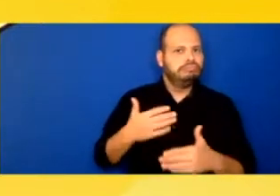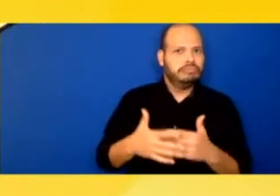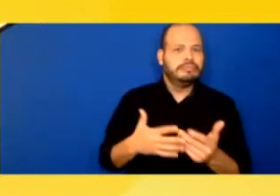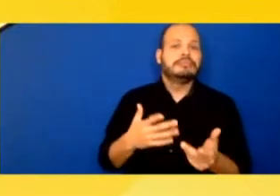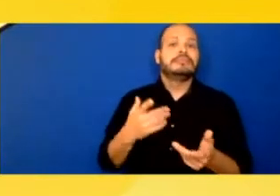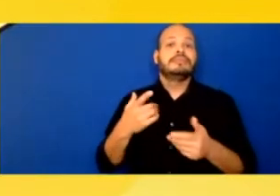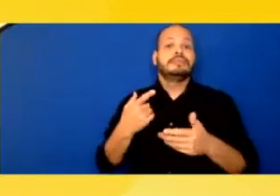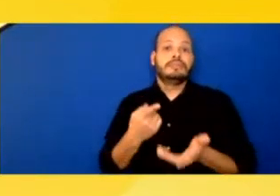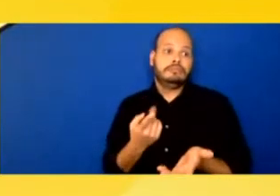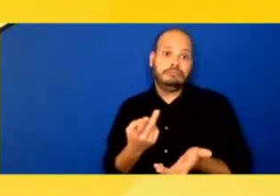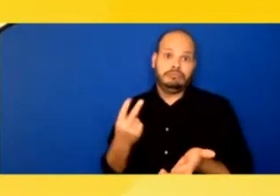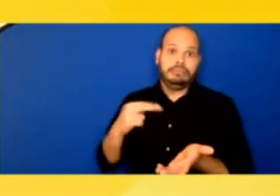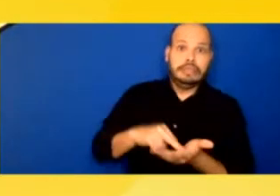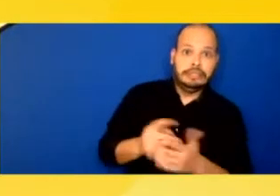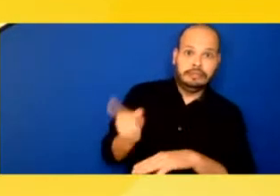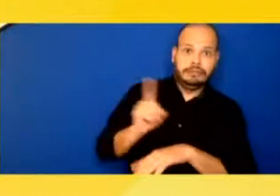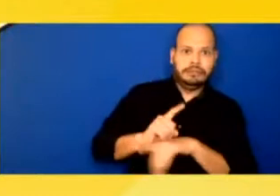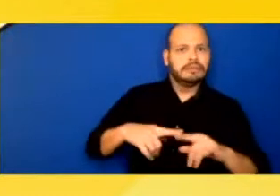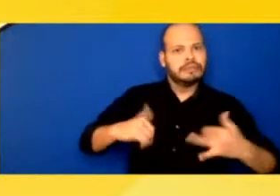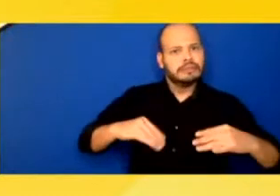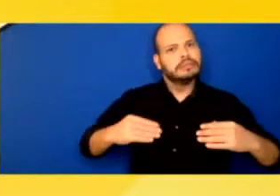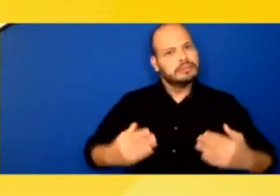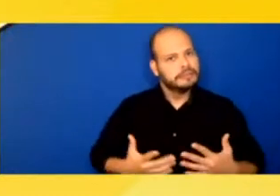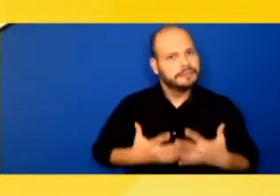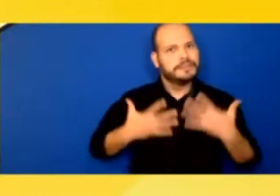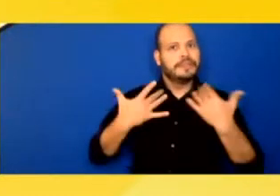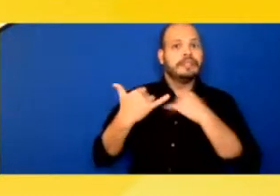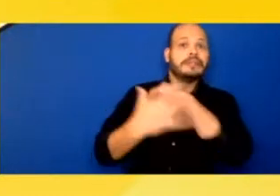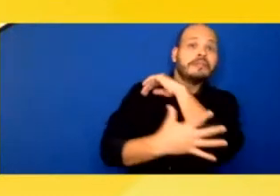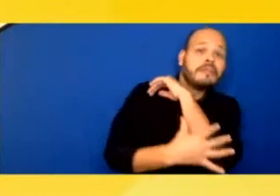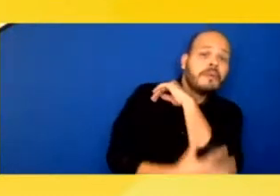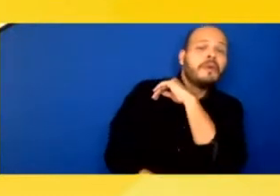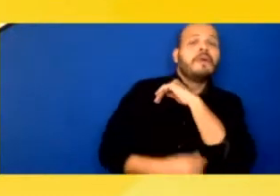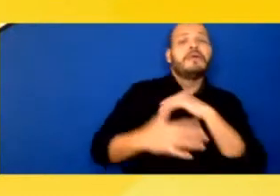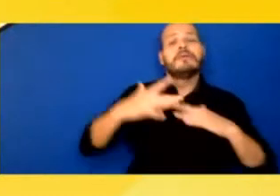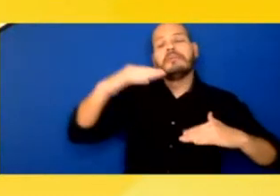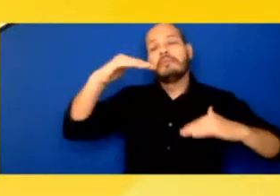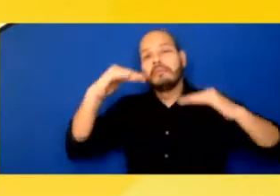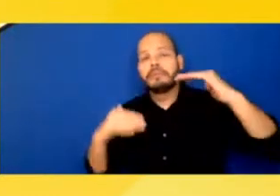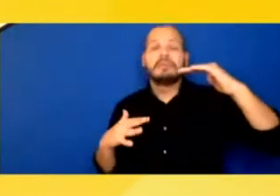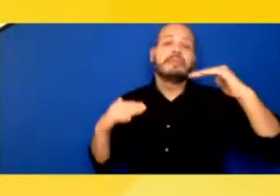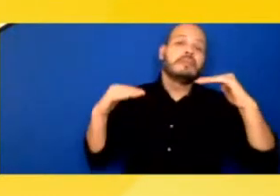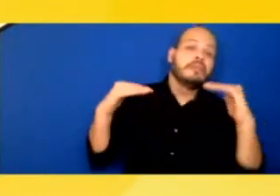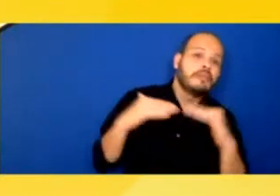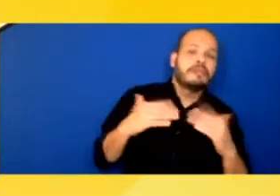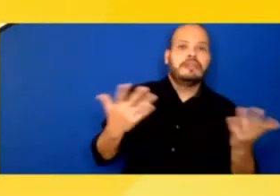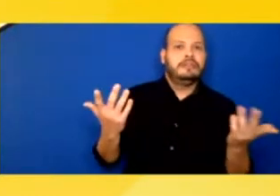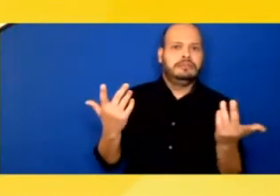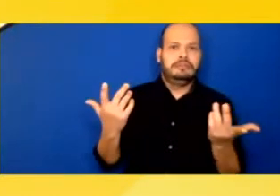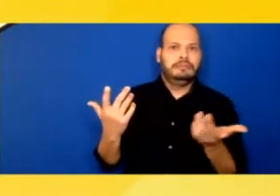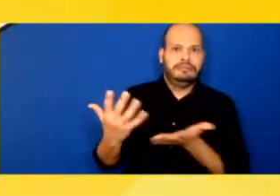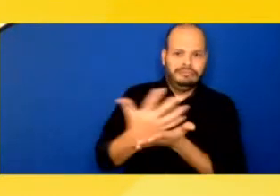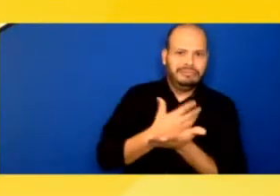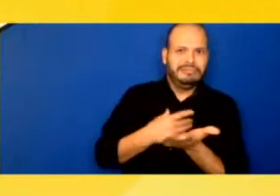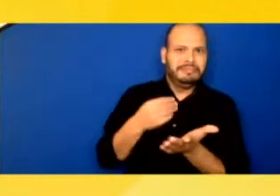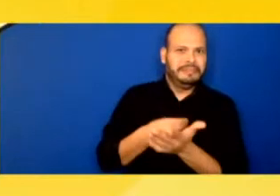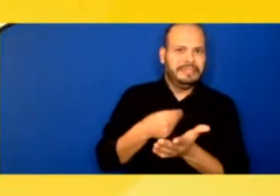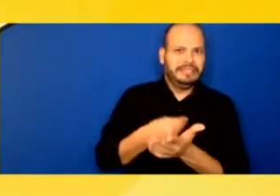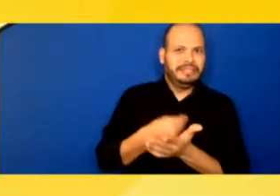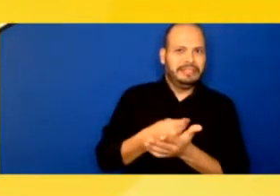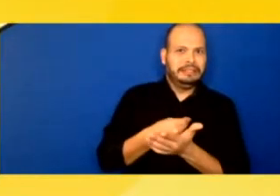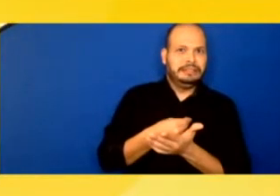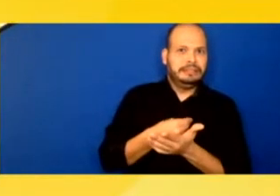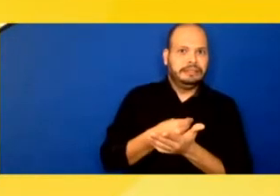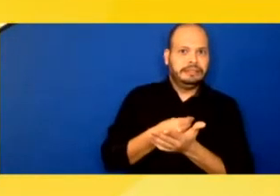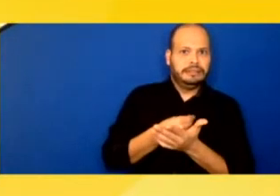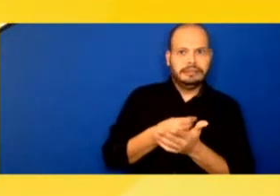and people of faith can save this democracy. Hear what I'm saying. You can about all the money, you can talk about all that, but money doesn't vote.